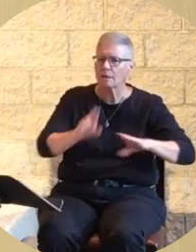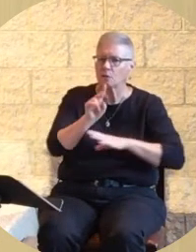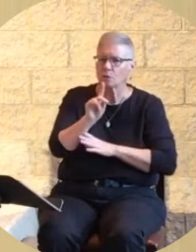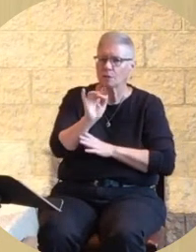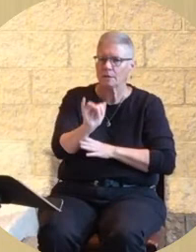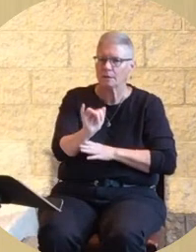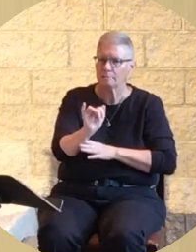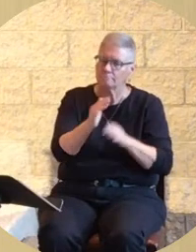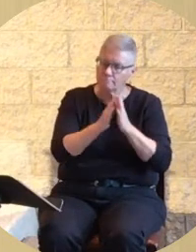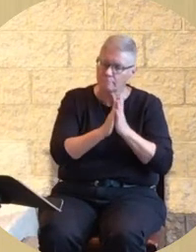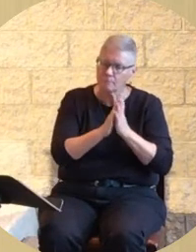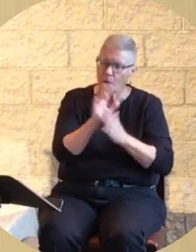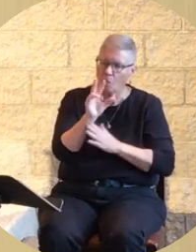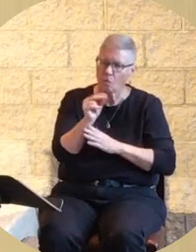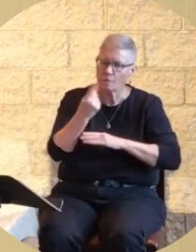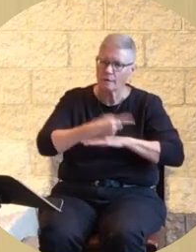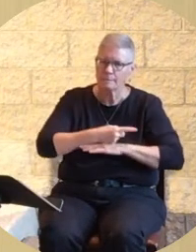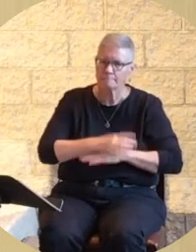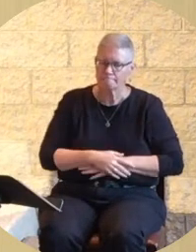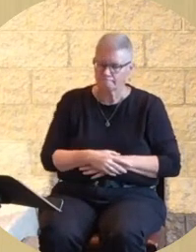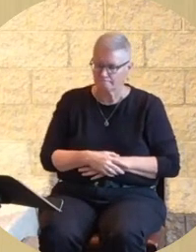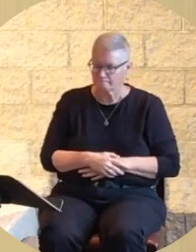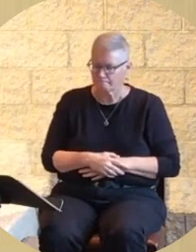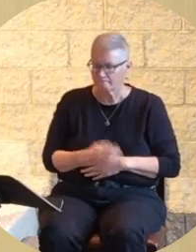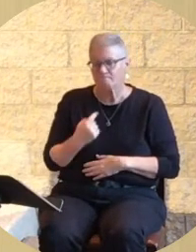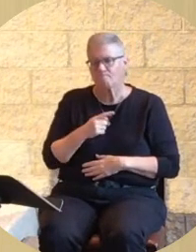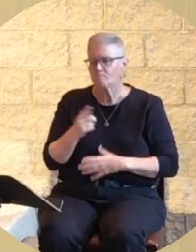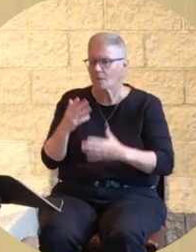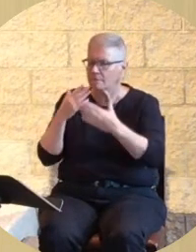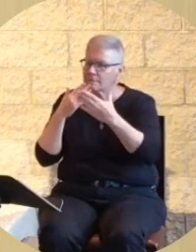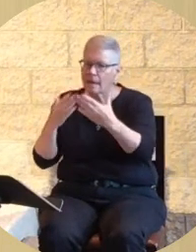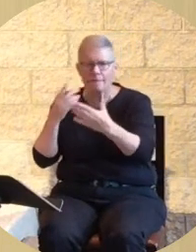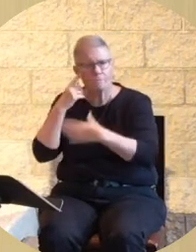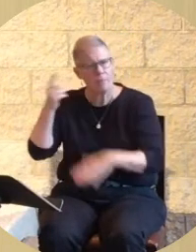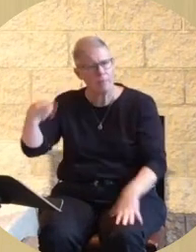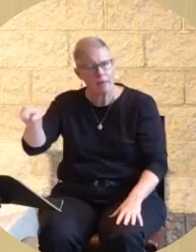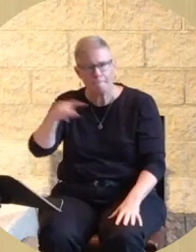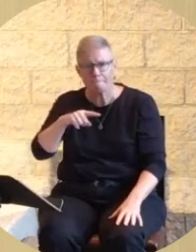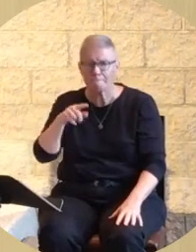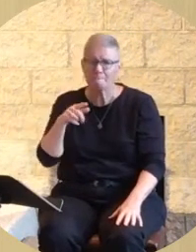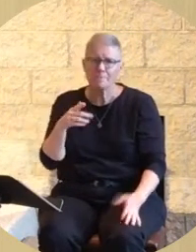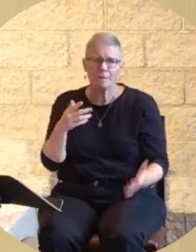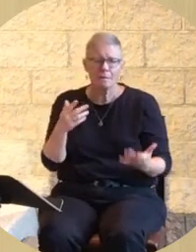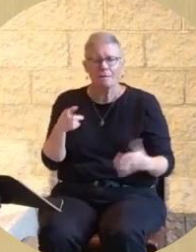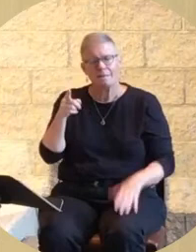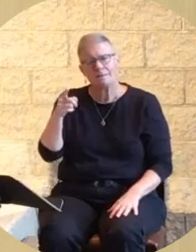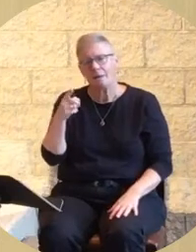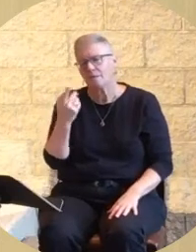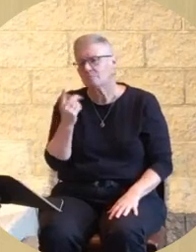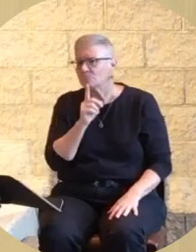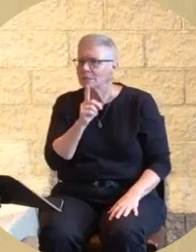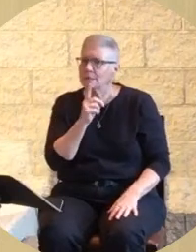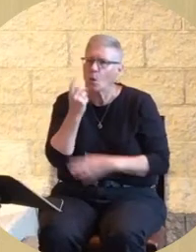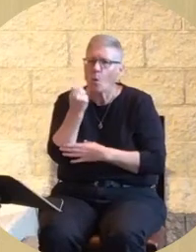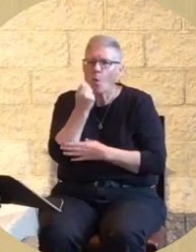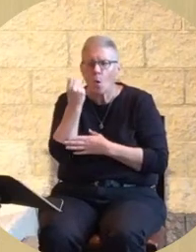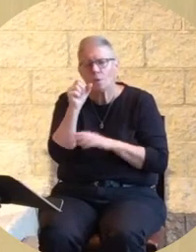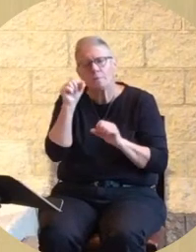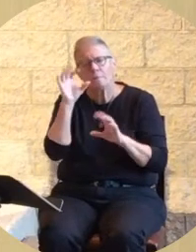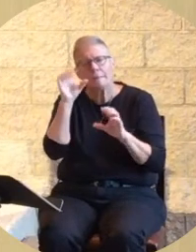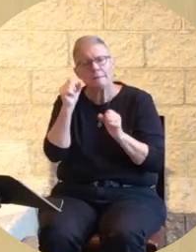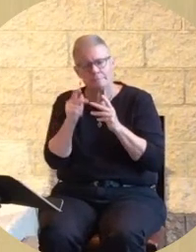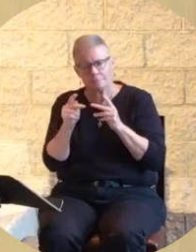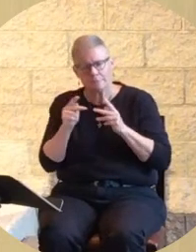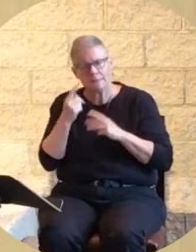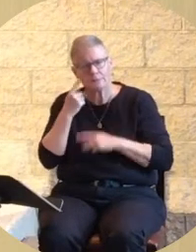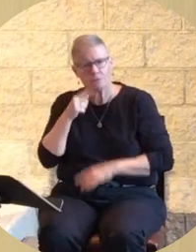30. We give thanks for them, for they do hold an amazing space for us. There are all